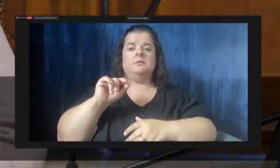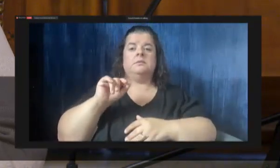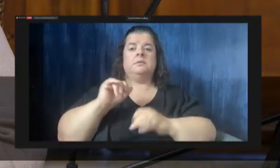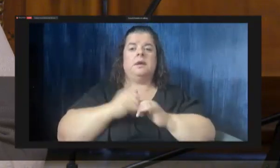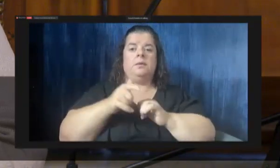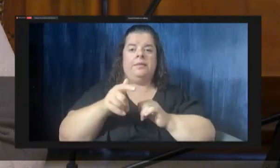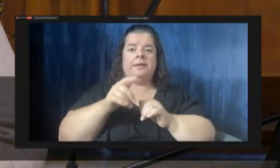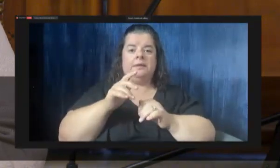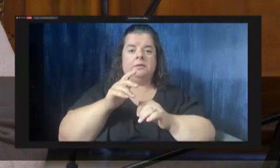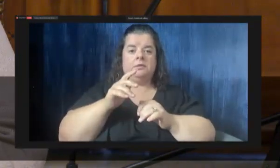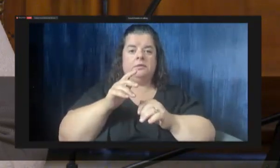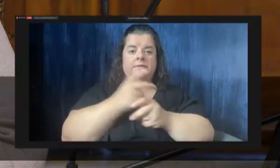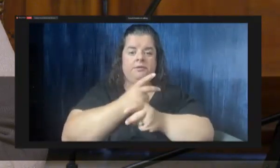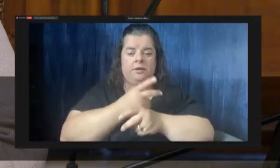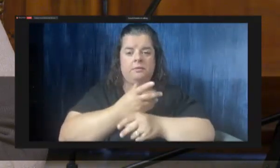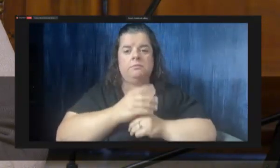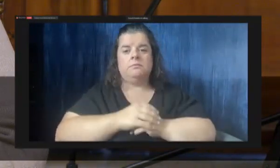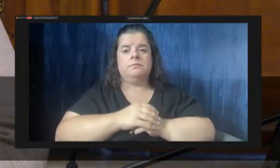protected.